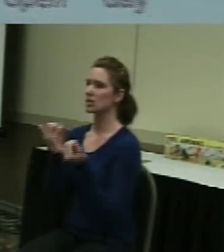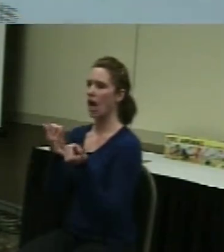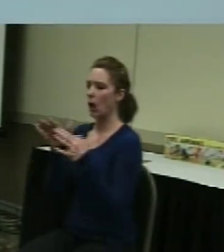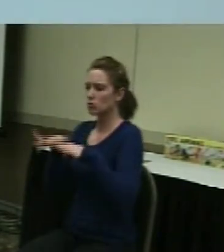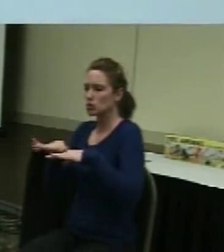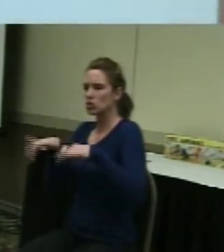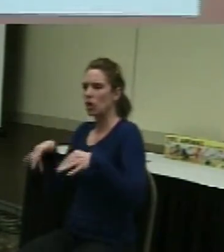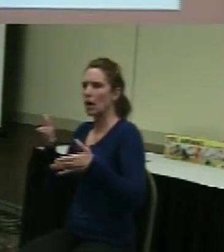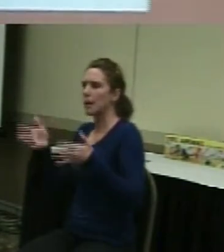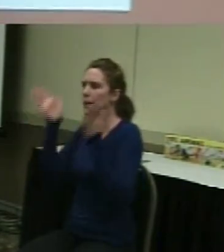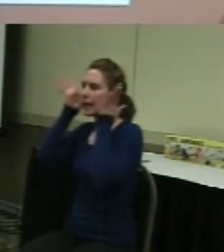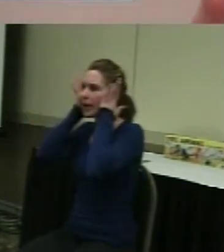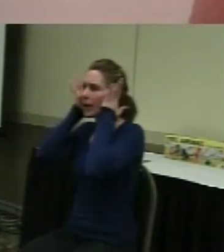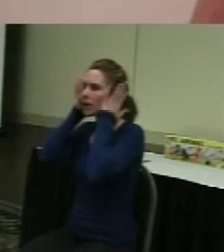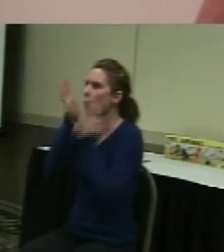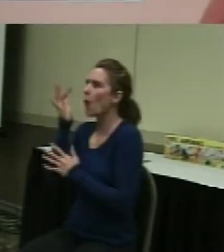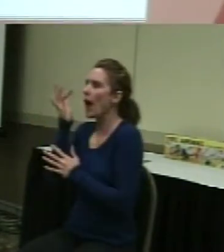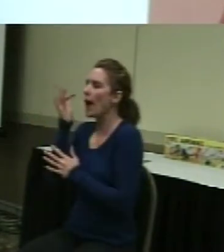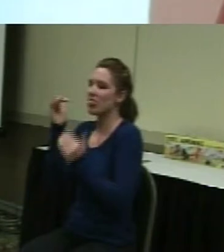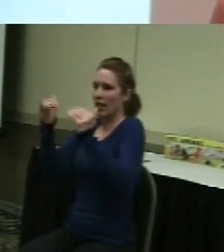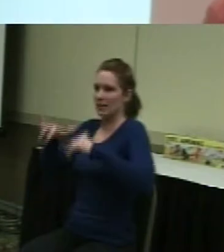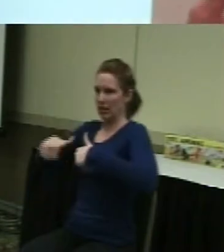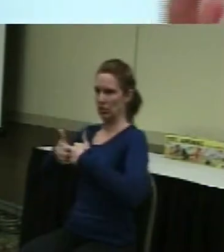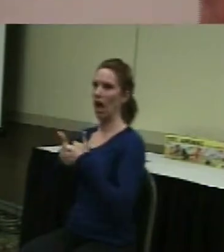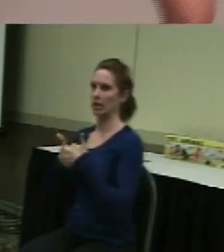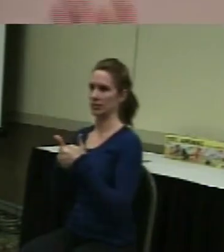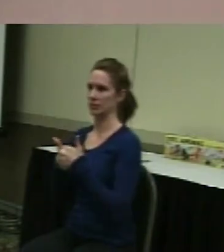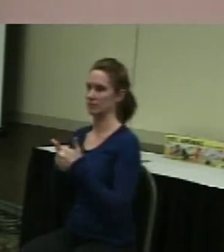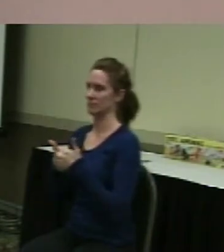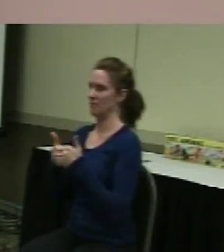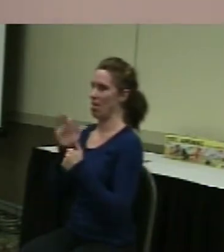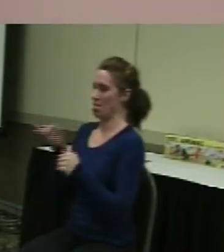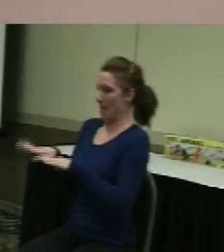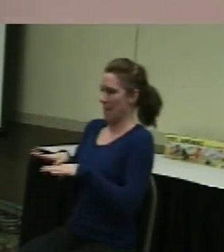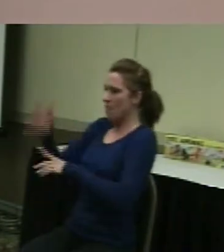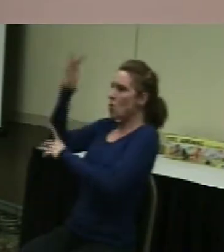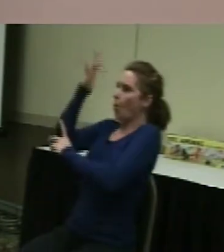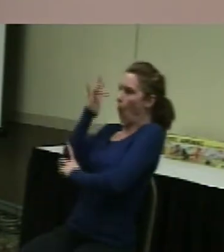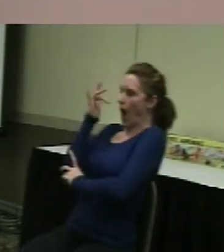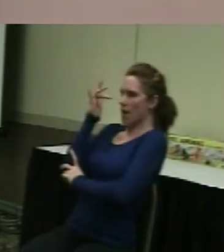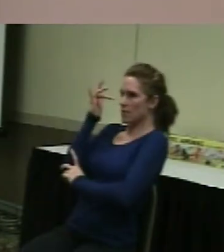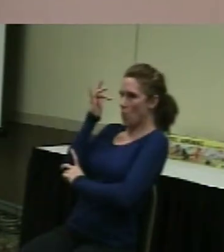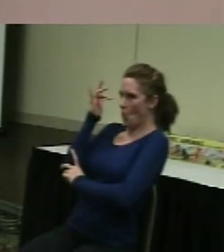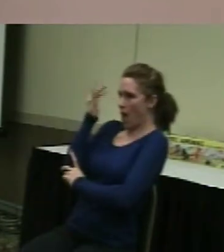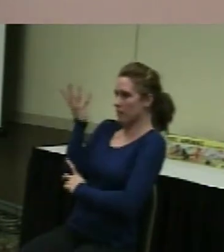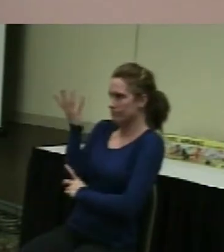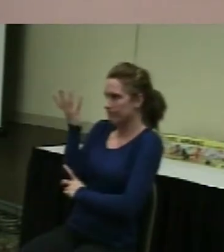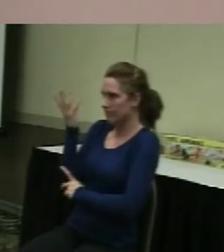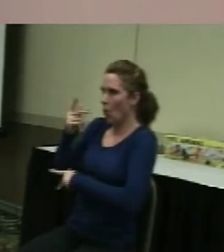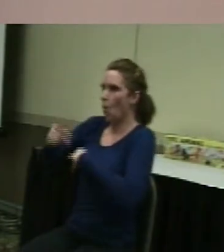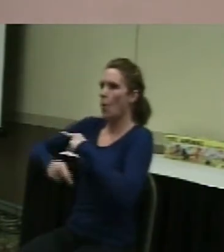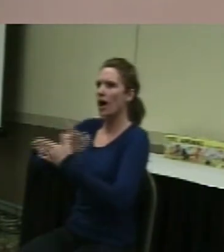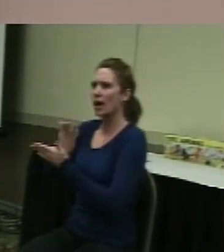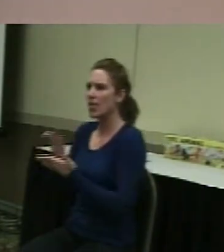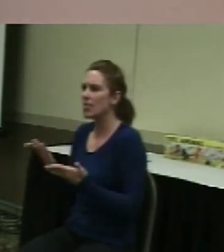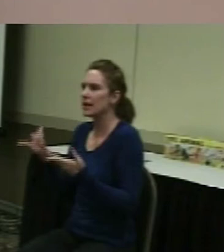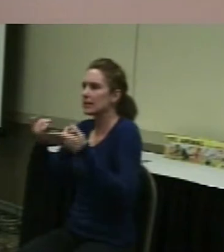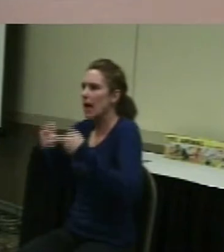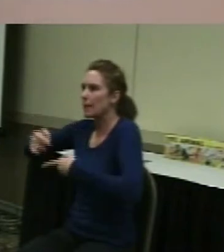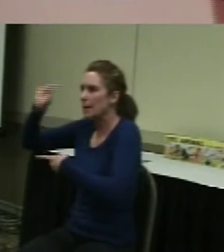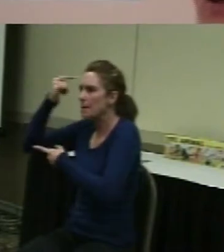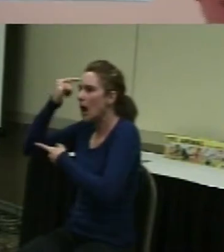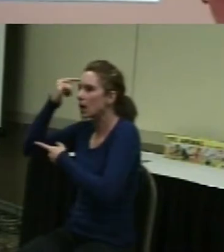child be doing something like that? That's the next challenge now. Why might a child be doing something like this? What kinds of things are floating around